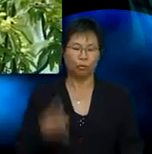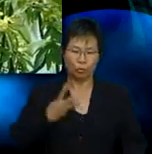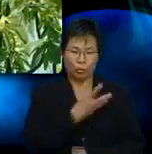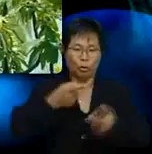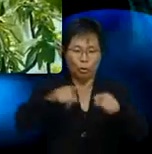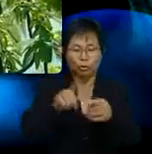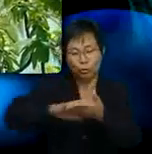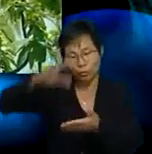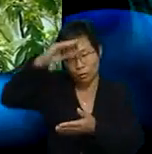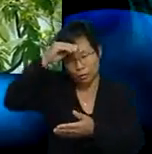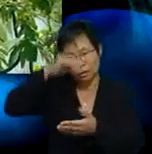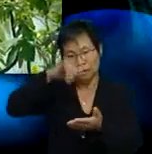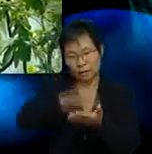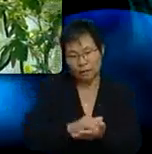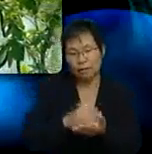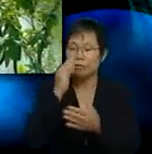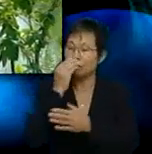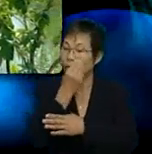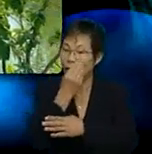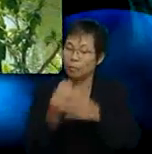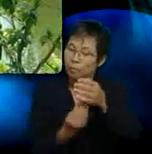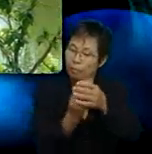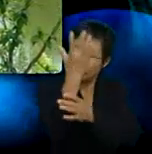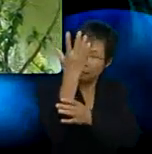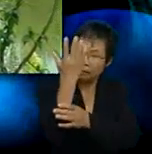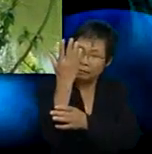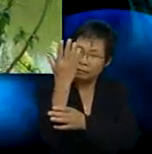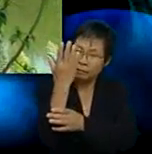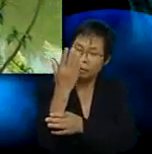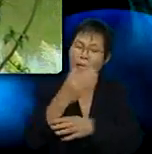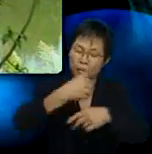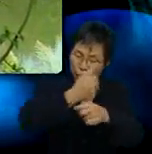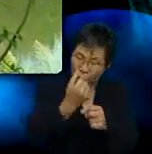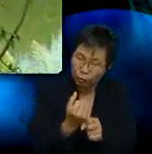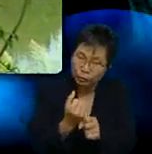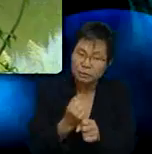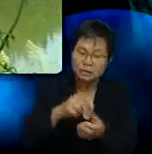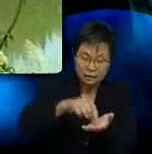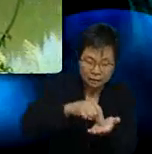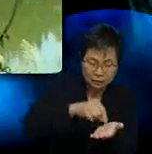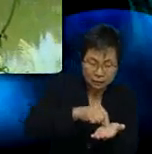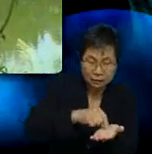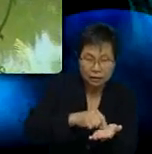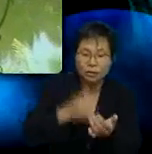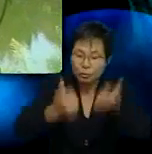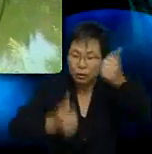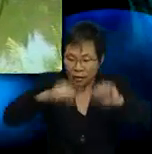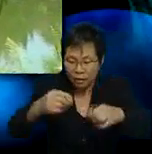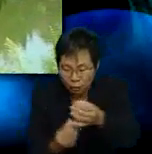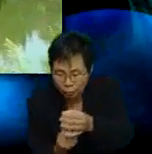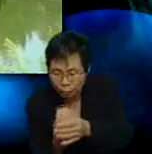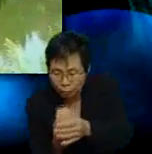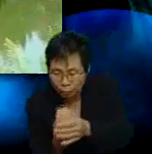We also learned that a flowering plant produces seeds which can